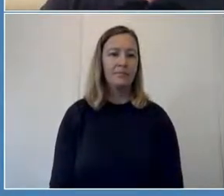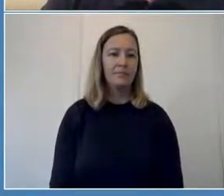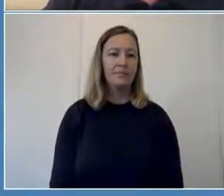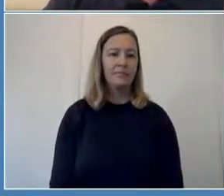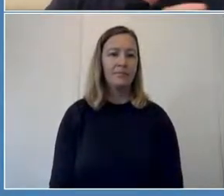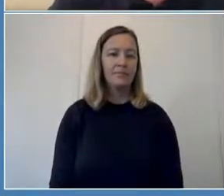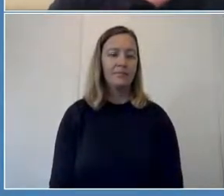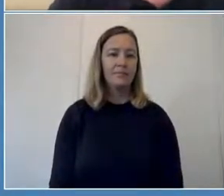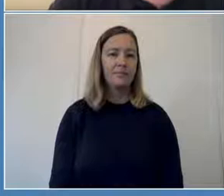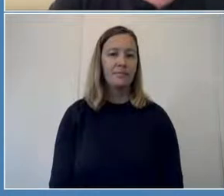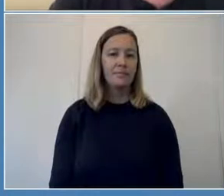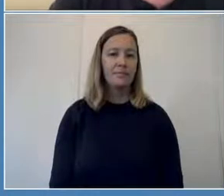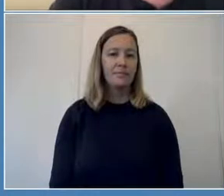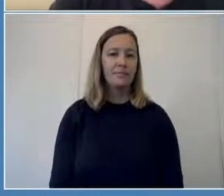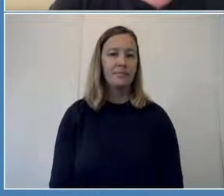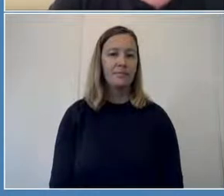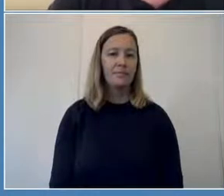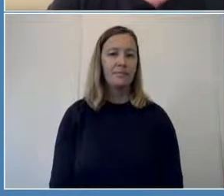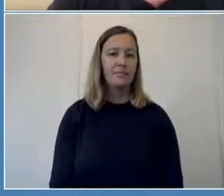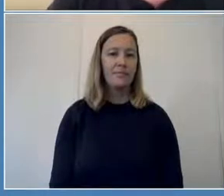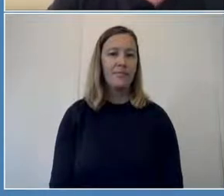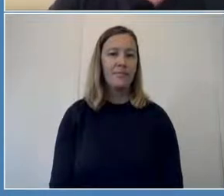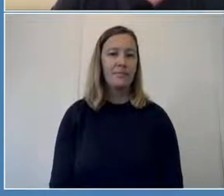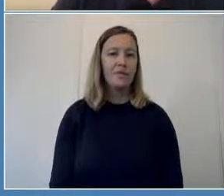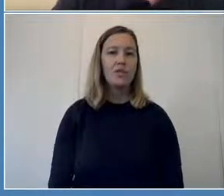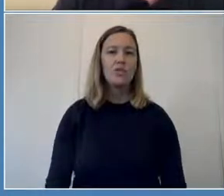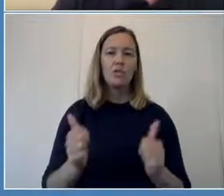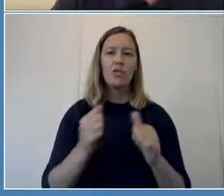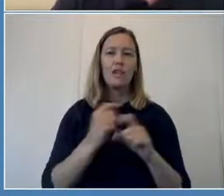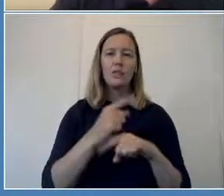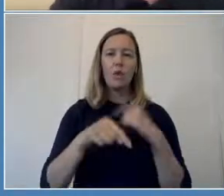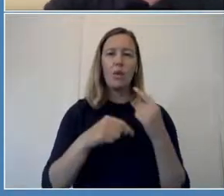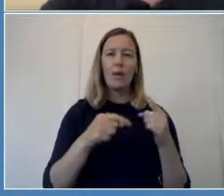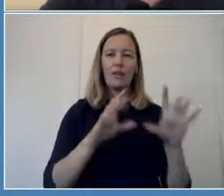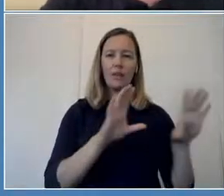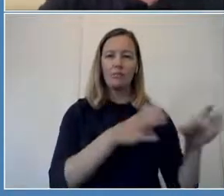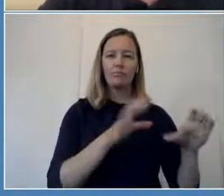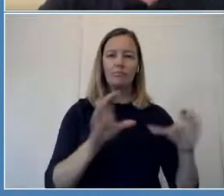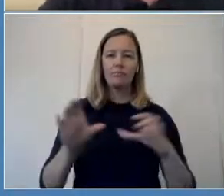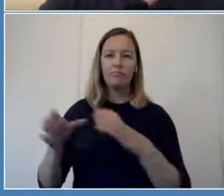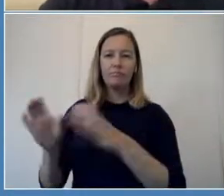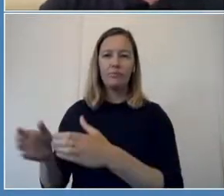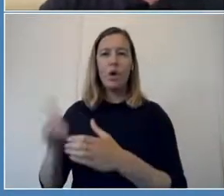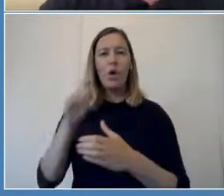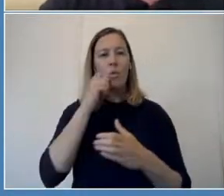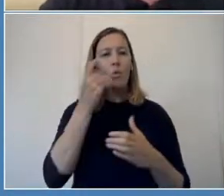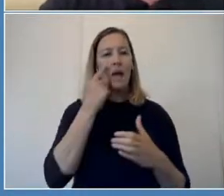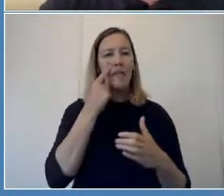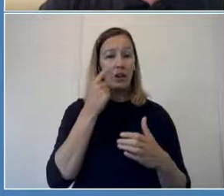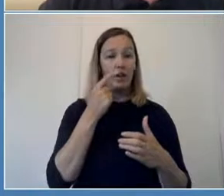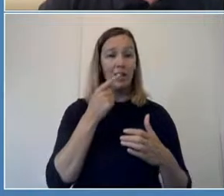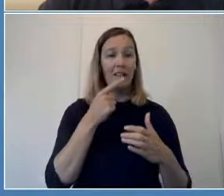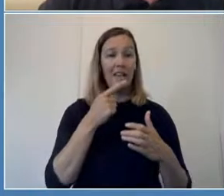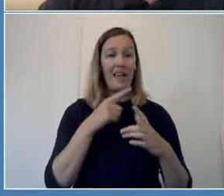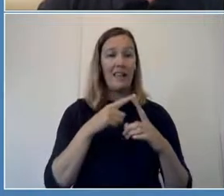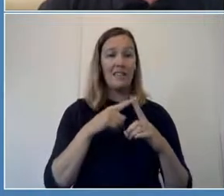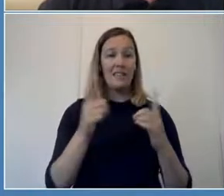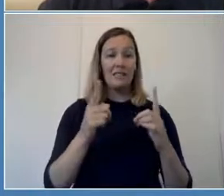all, since we've just done the culture segments, let's have a look at them by culture segment, because this is quite interesting.